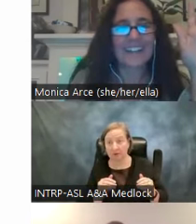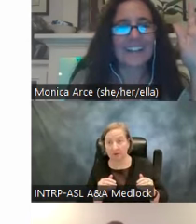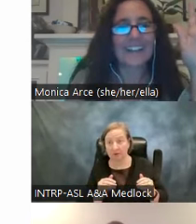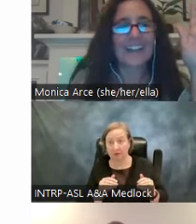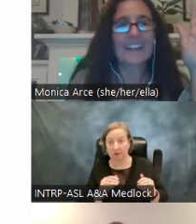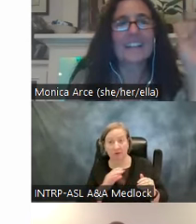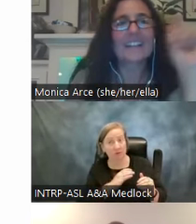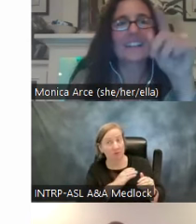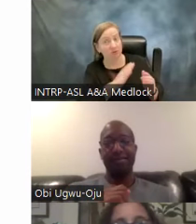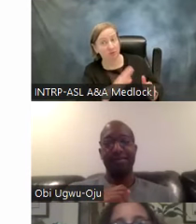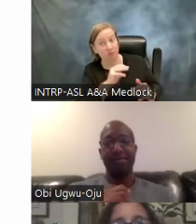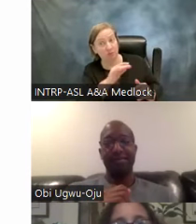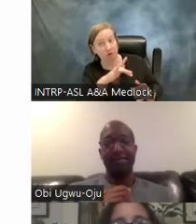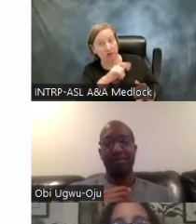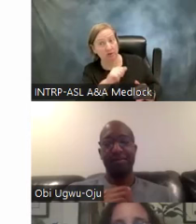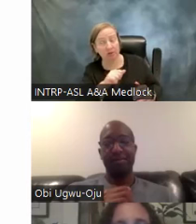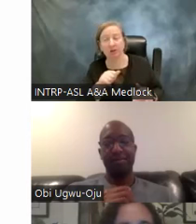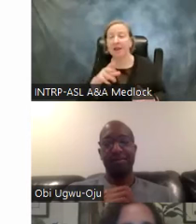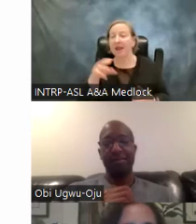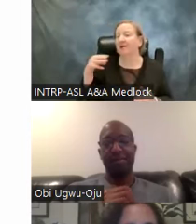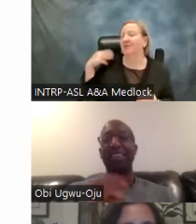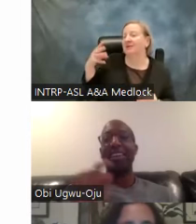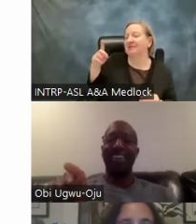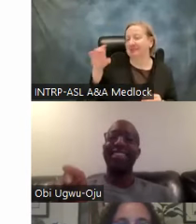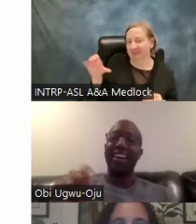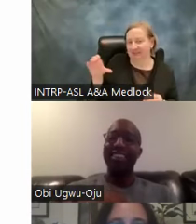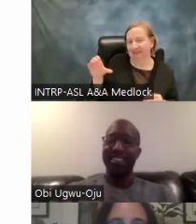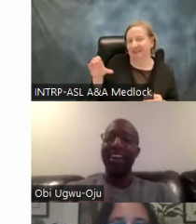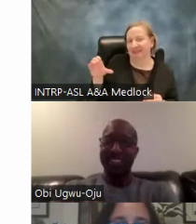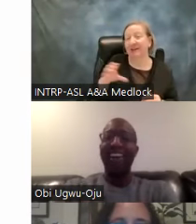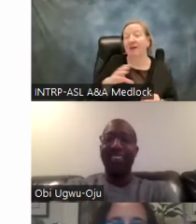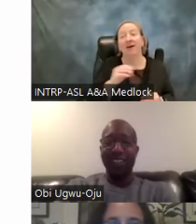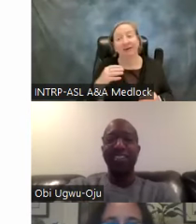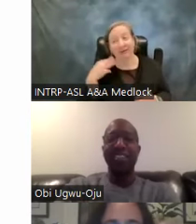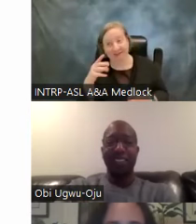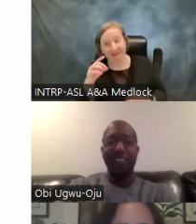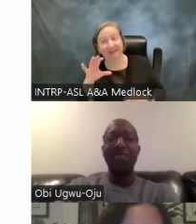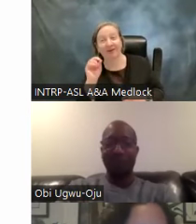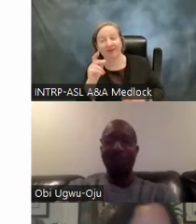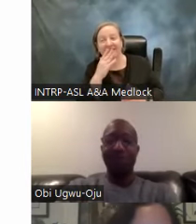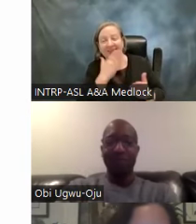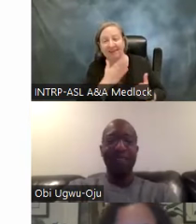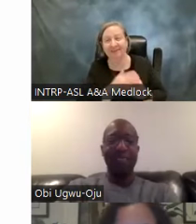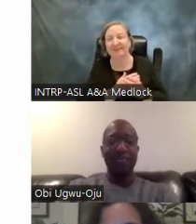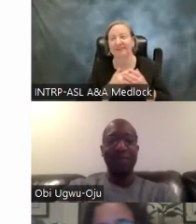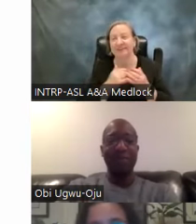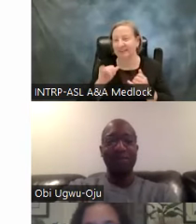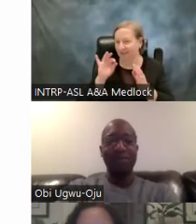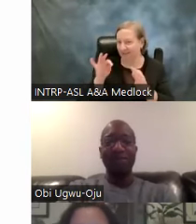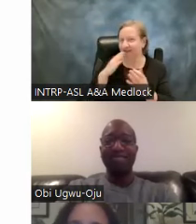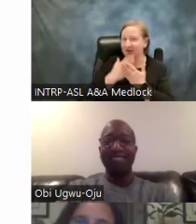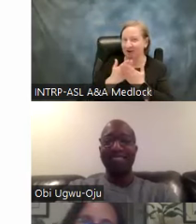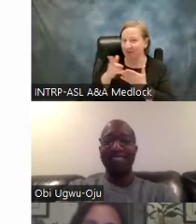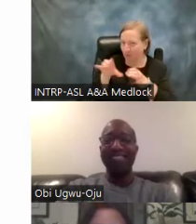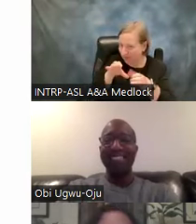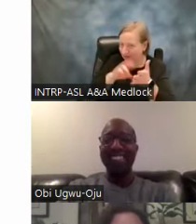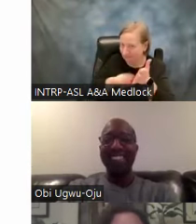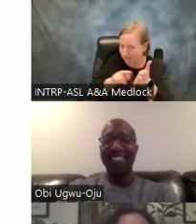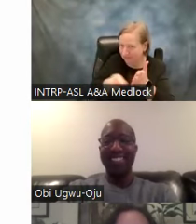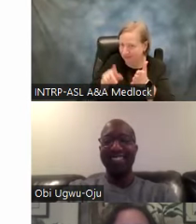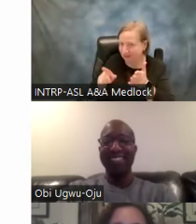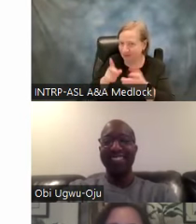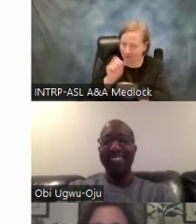Yes, Commissioner Monica? And Washington, D.C. And Washington, D.C. Okay, thank you. No, it's good. You did this research and you worked